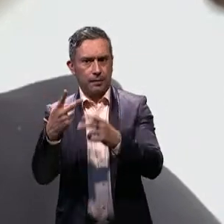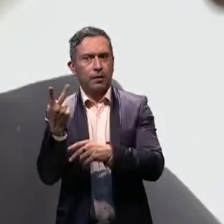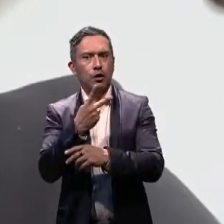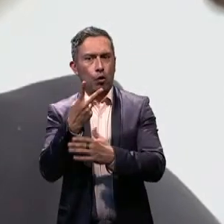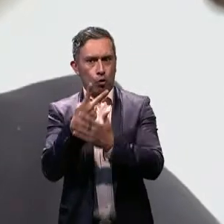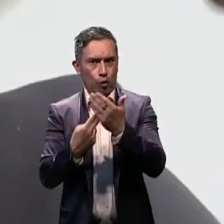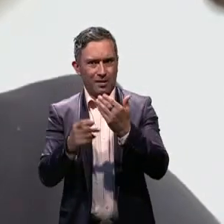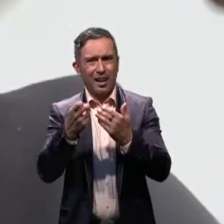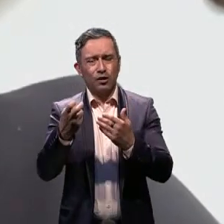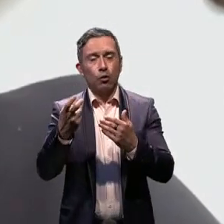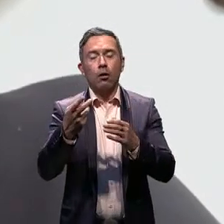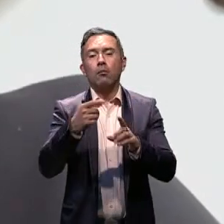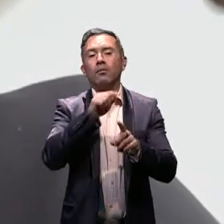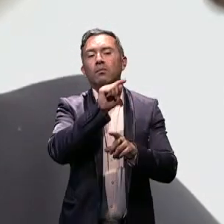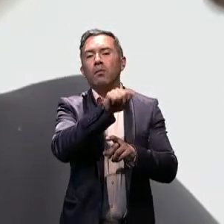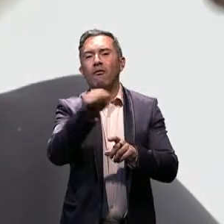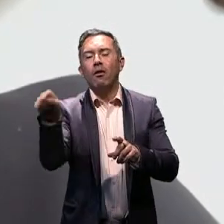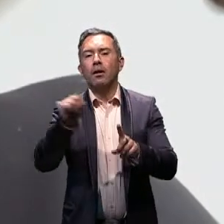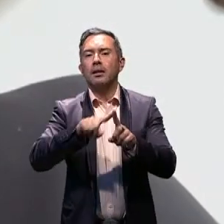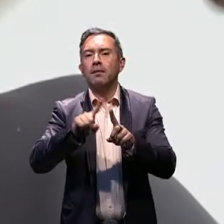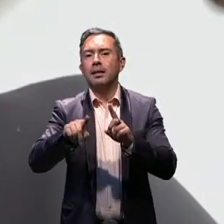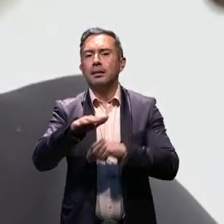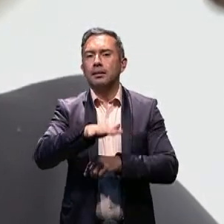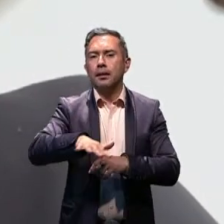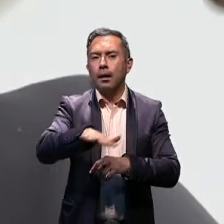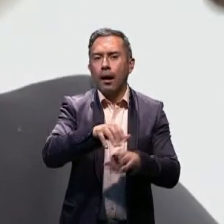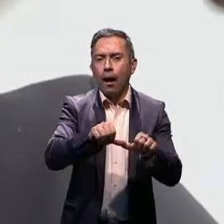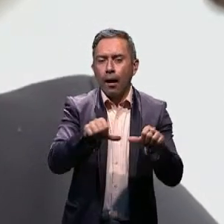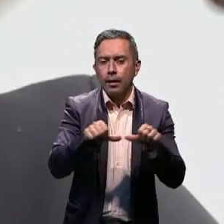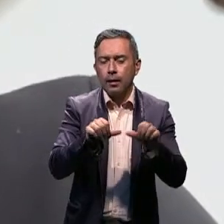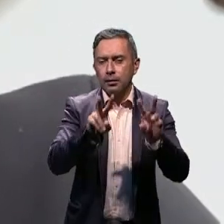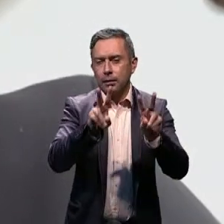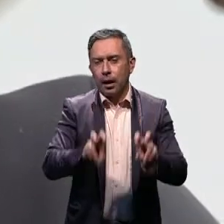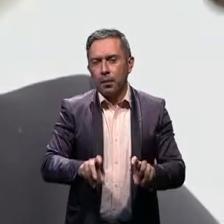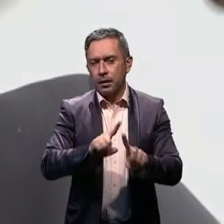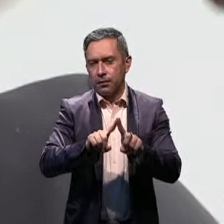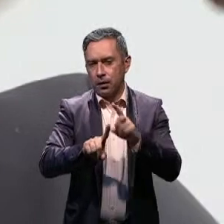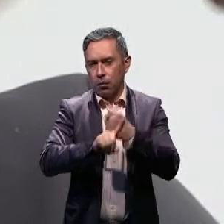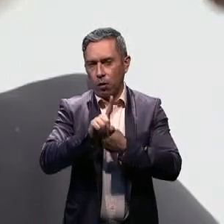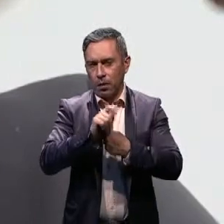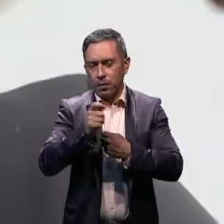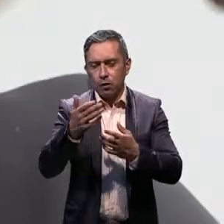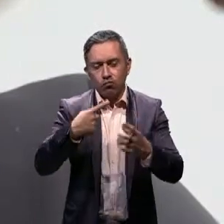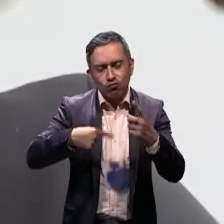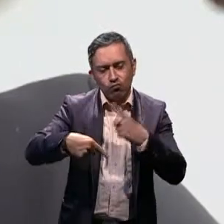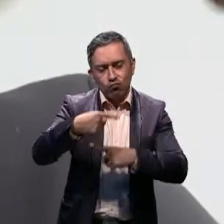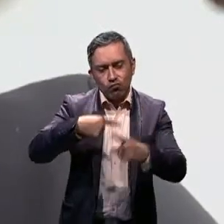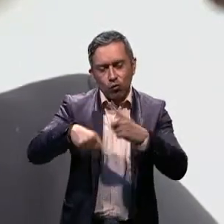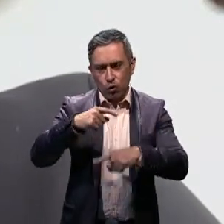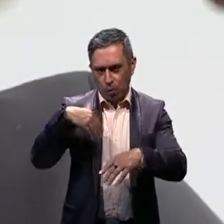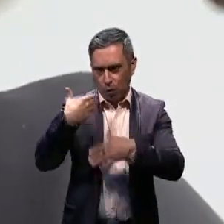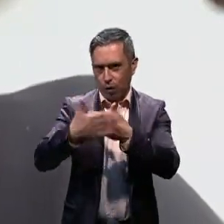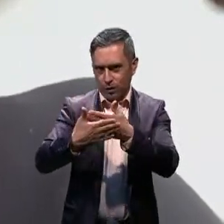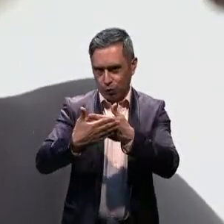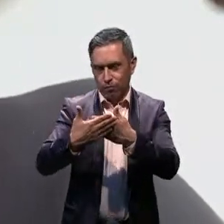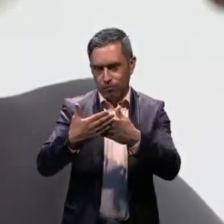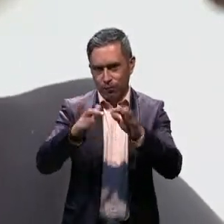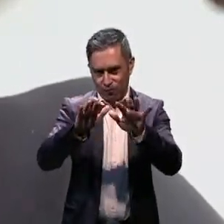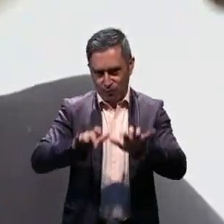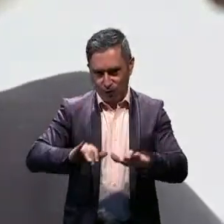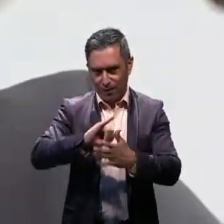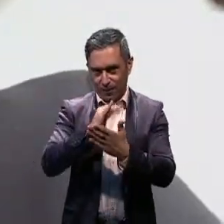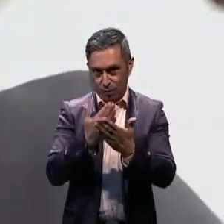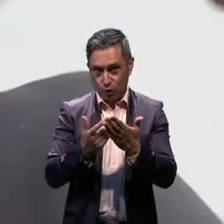we will have a global discussion of all the different areas and the different issues. So once again, thank